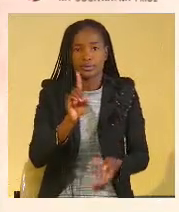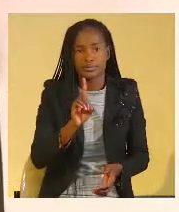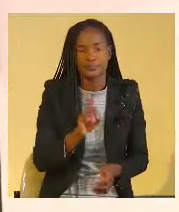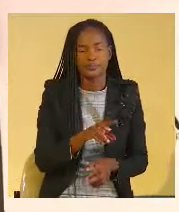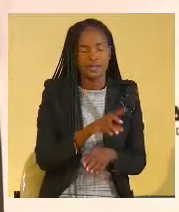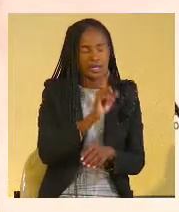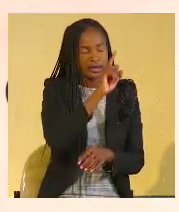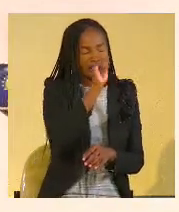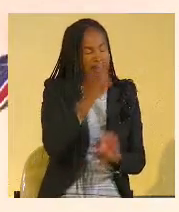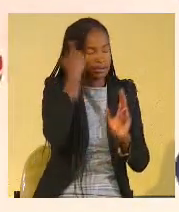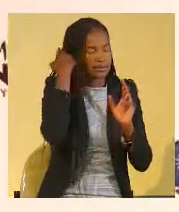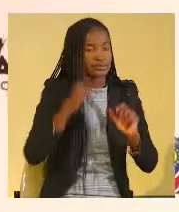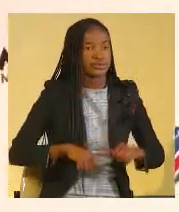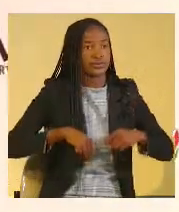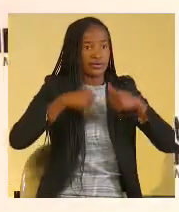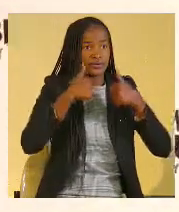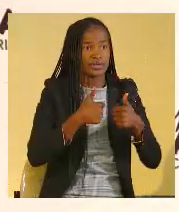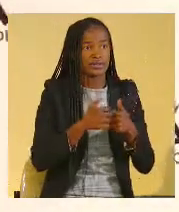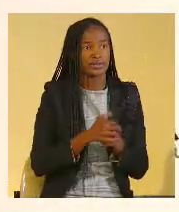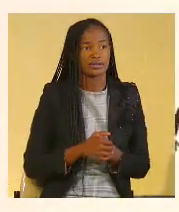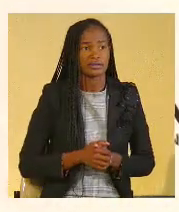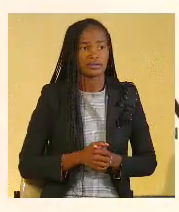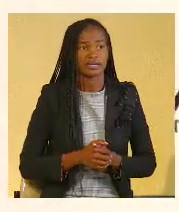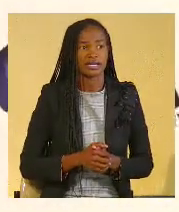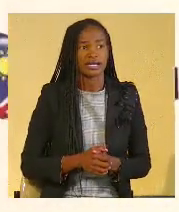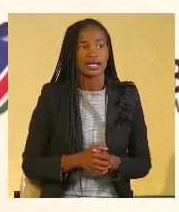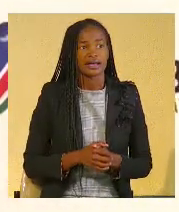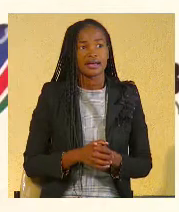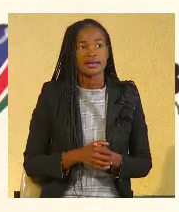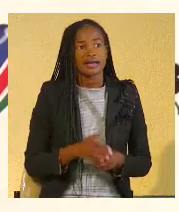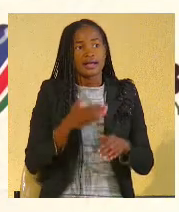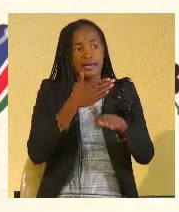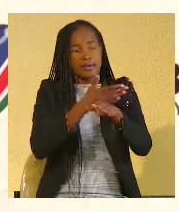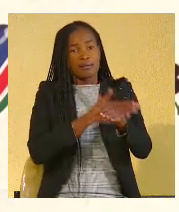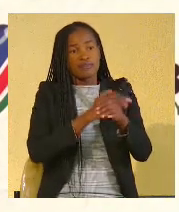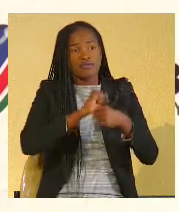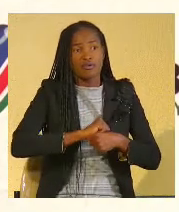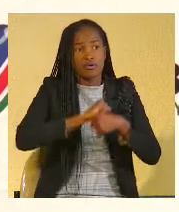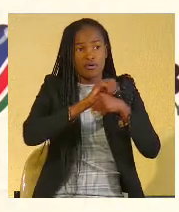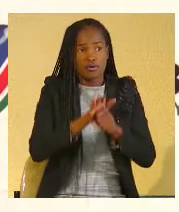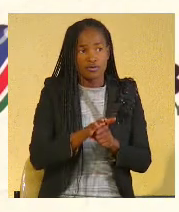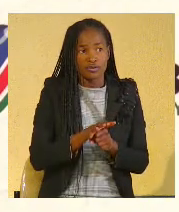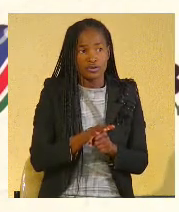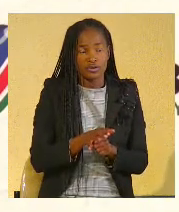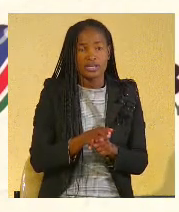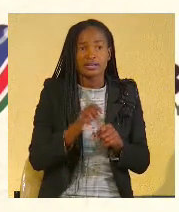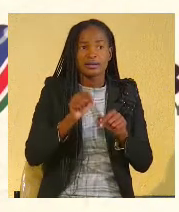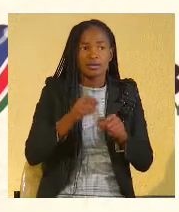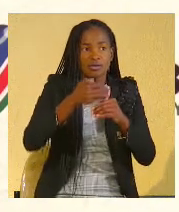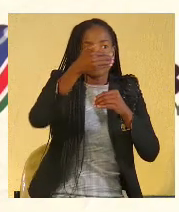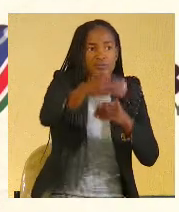had sentiments about our healthcare system before COVID-19 and now